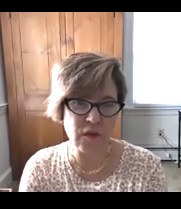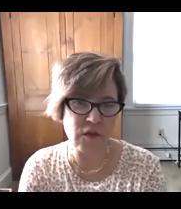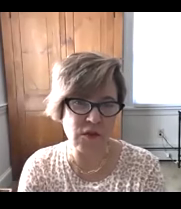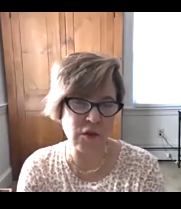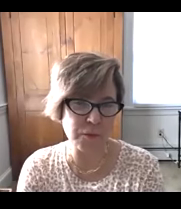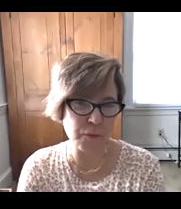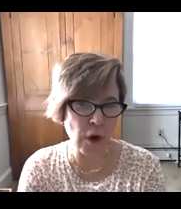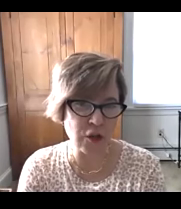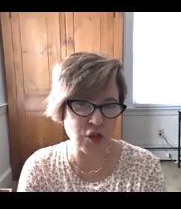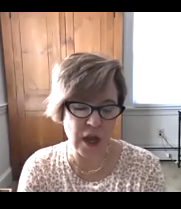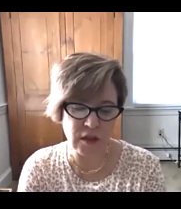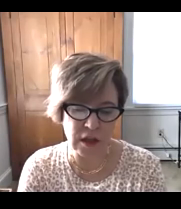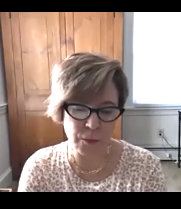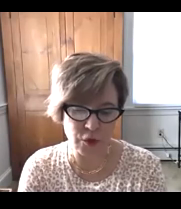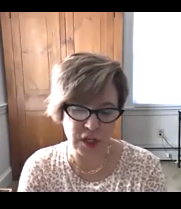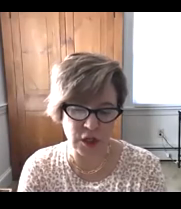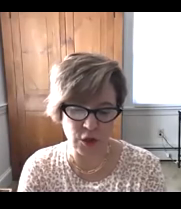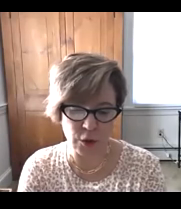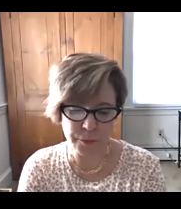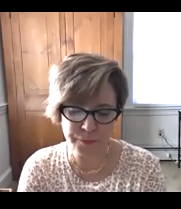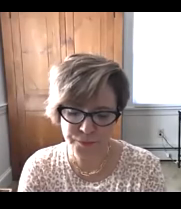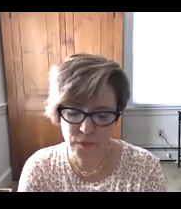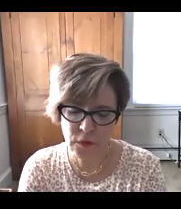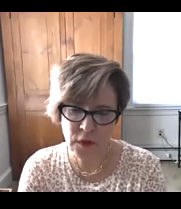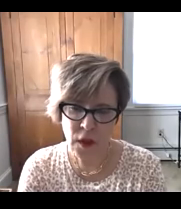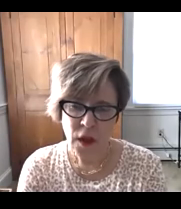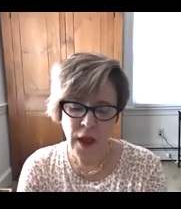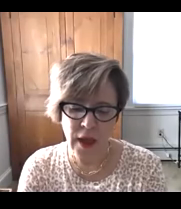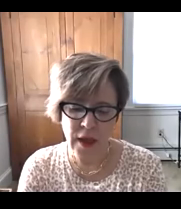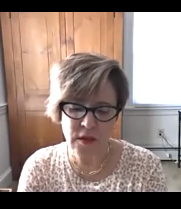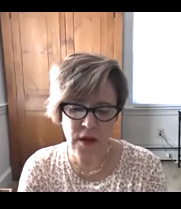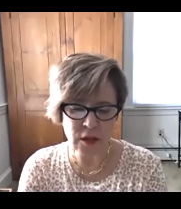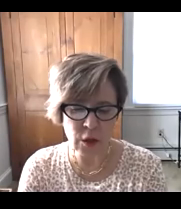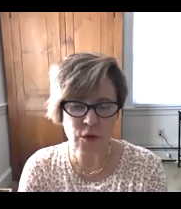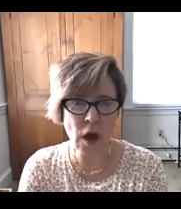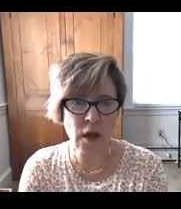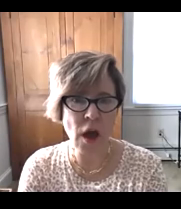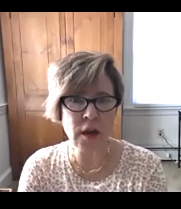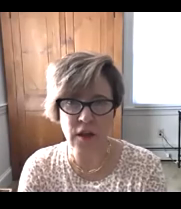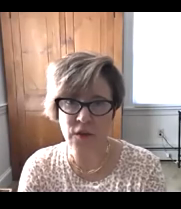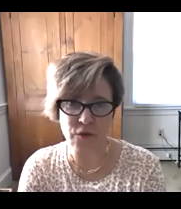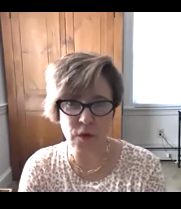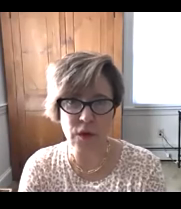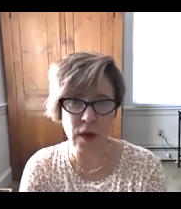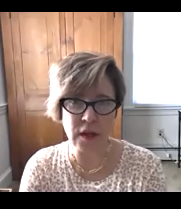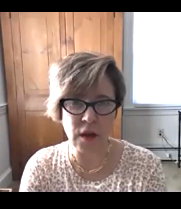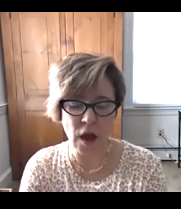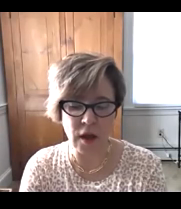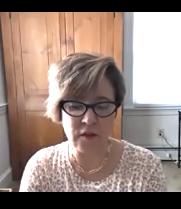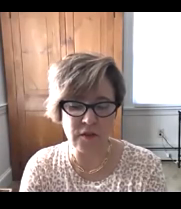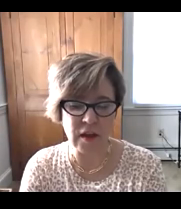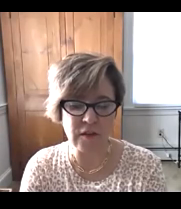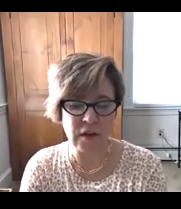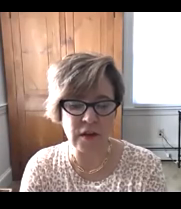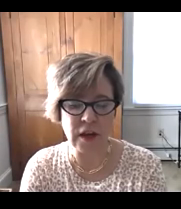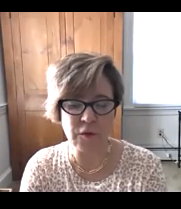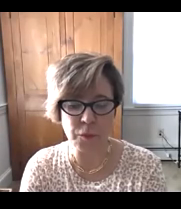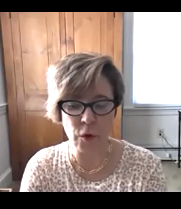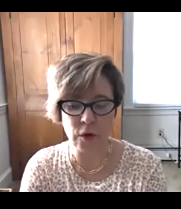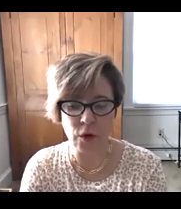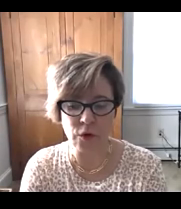about this project in particular. And, you know, Don is really recognized as